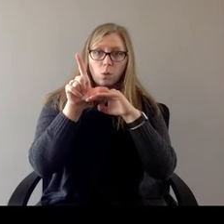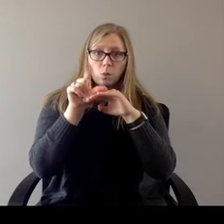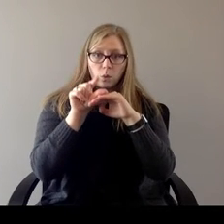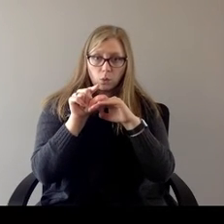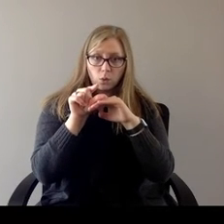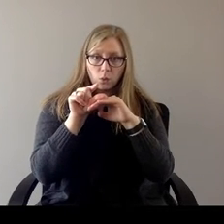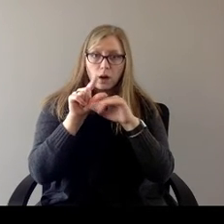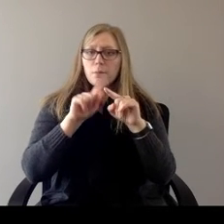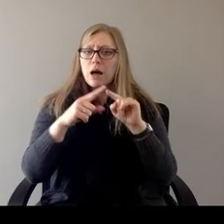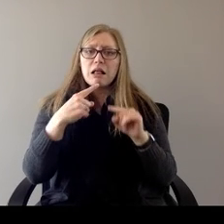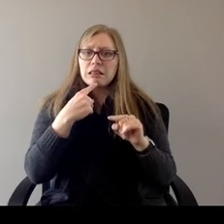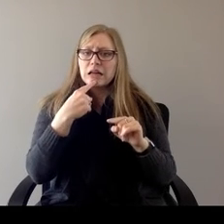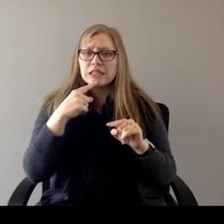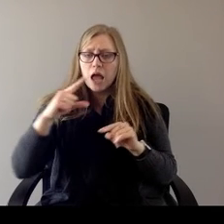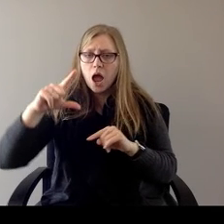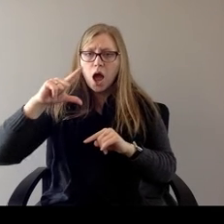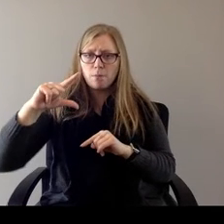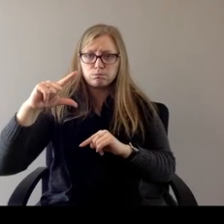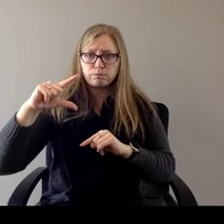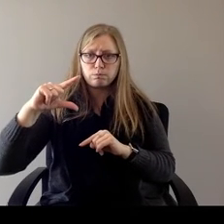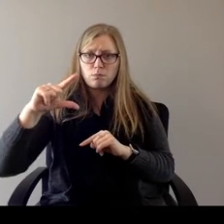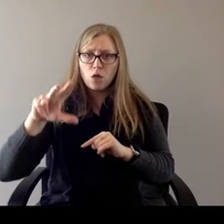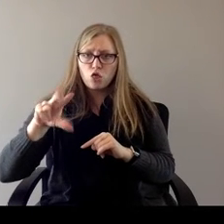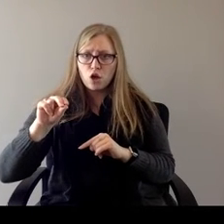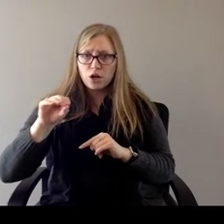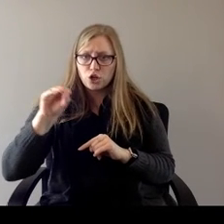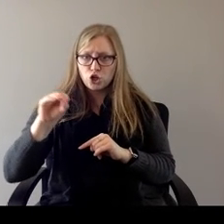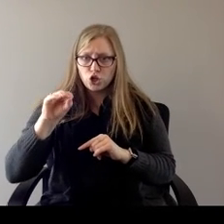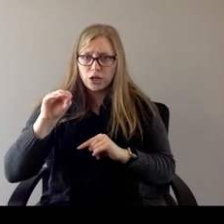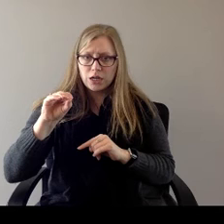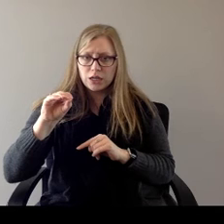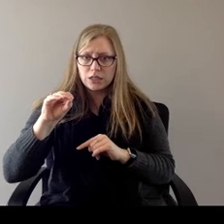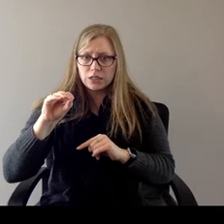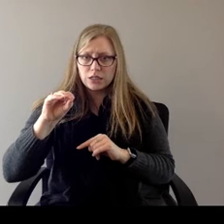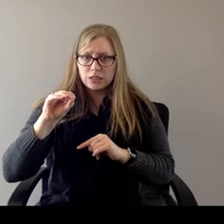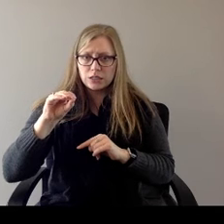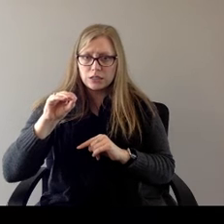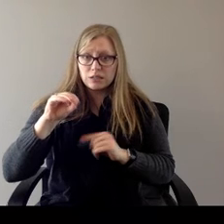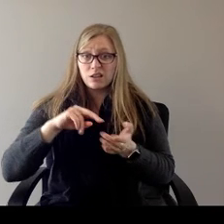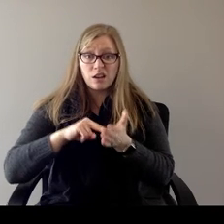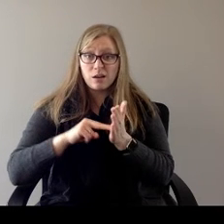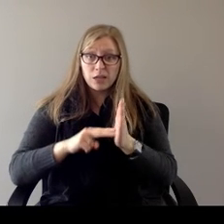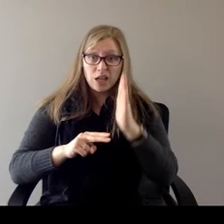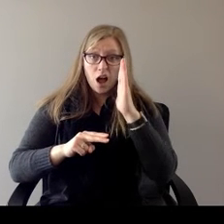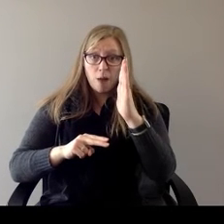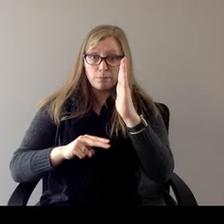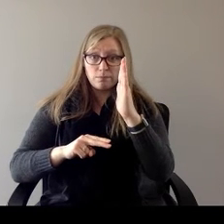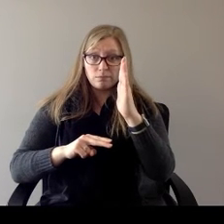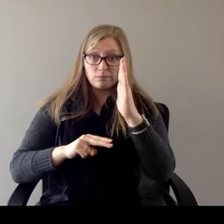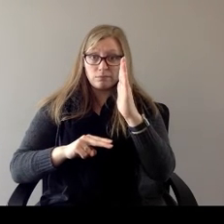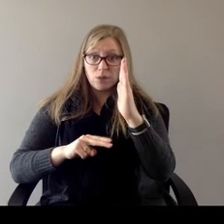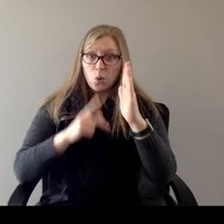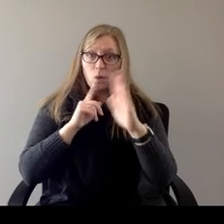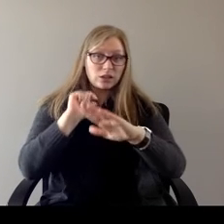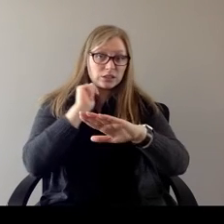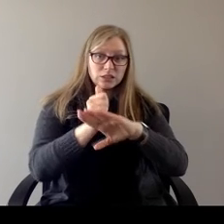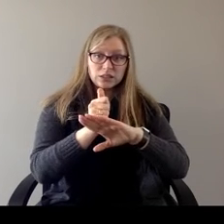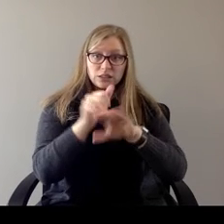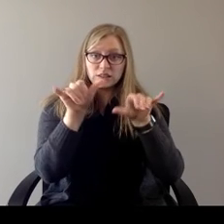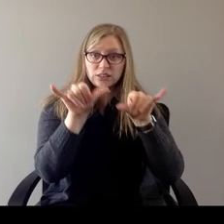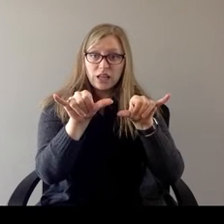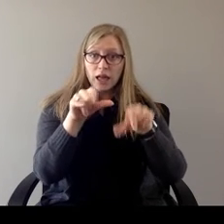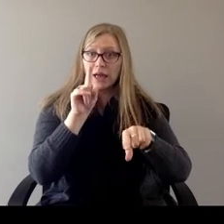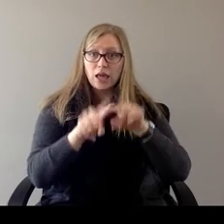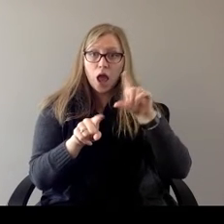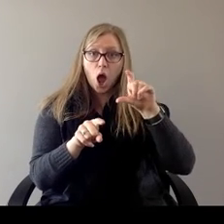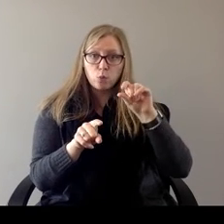be at 30 degrees, then this length is predetermined. It's not going to change. And so the idea that if I